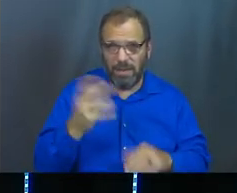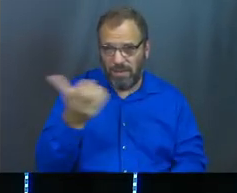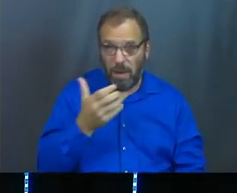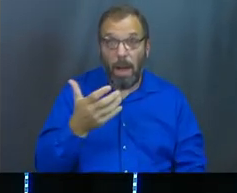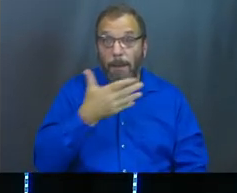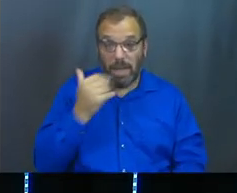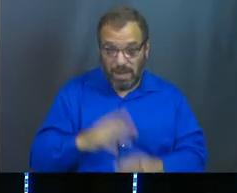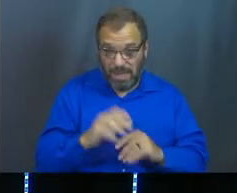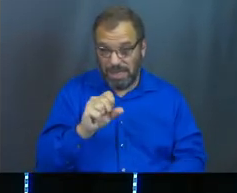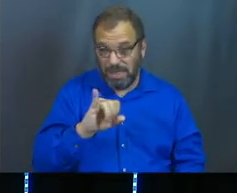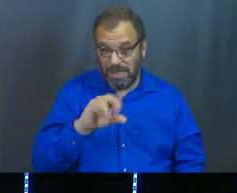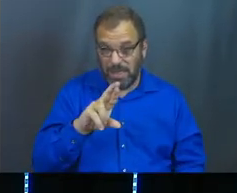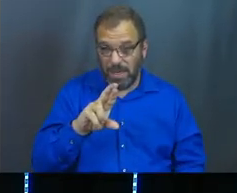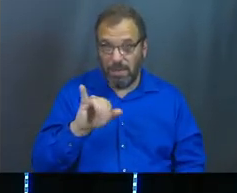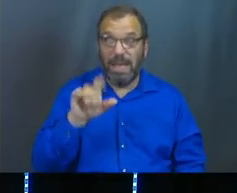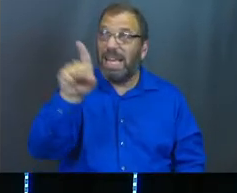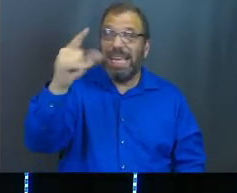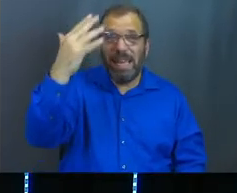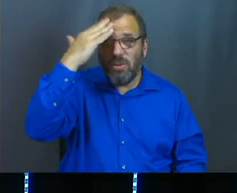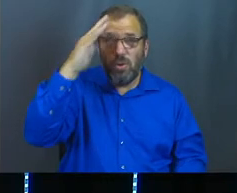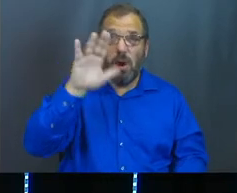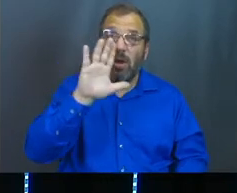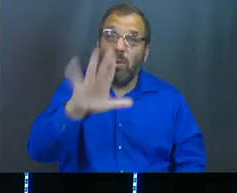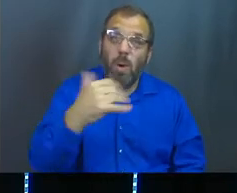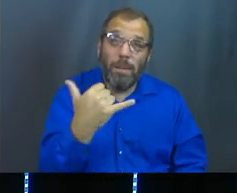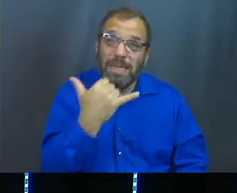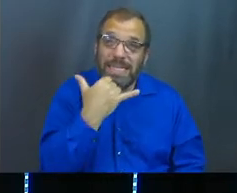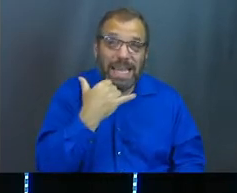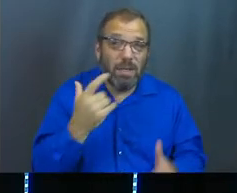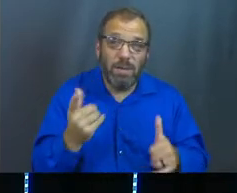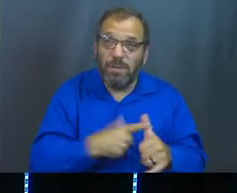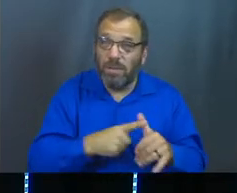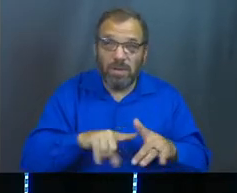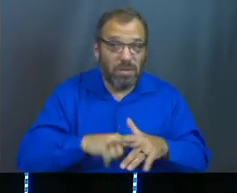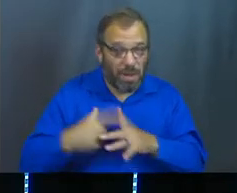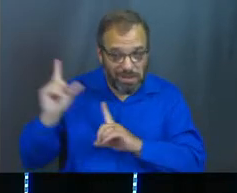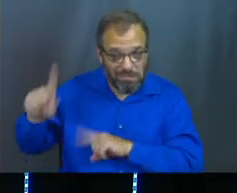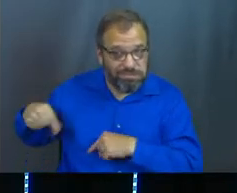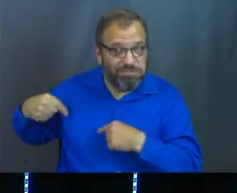one way he's better than Siri is he knew all the mistakes you were going to make from the beginning of time.